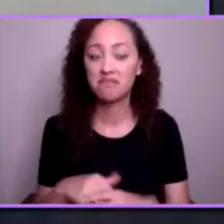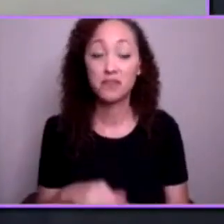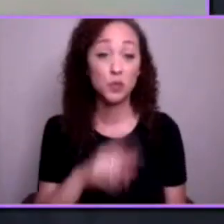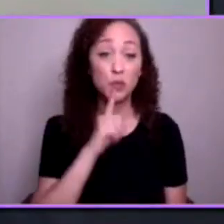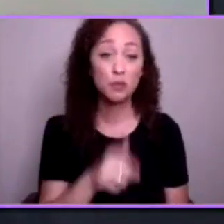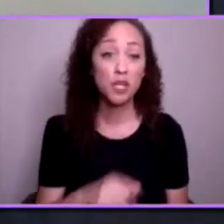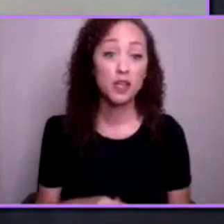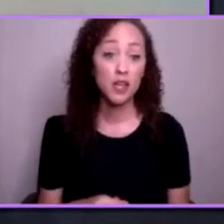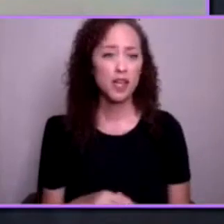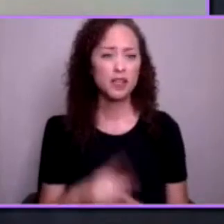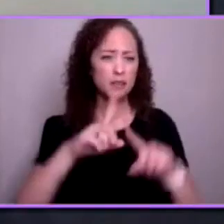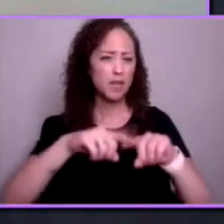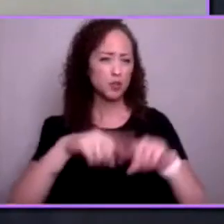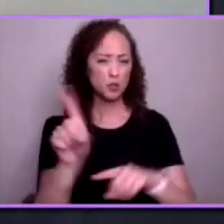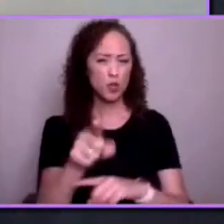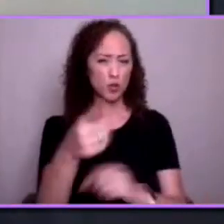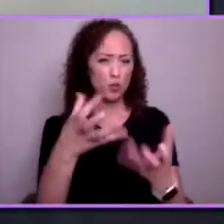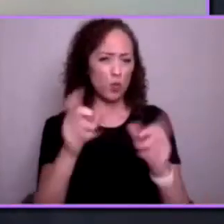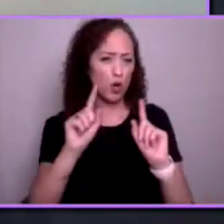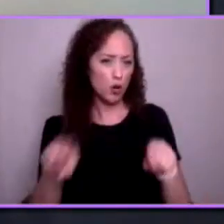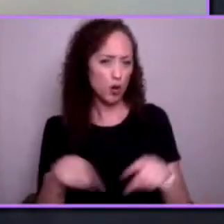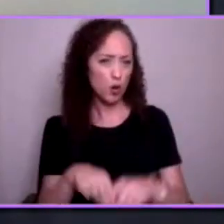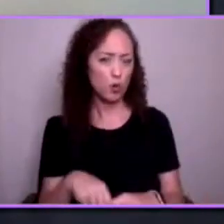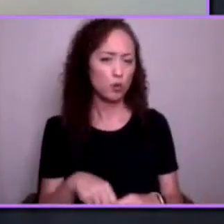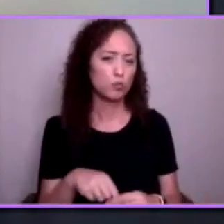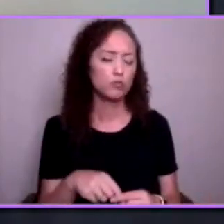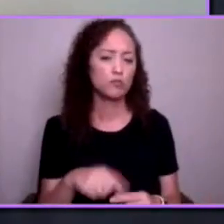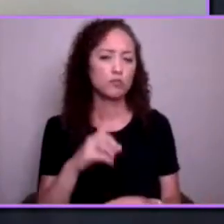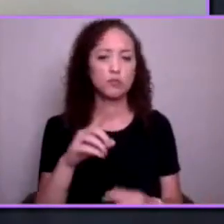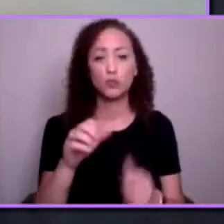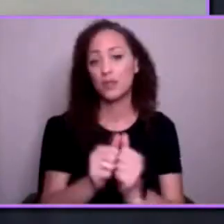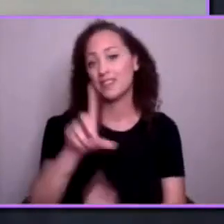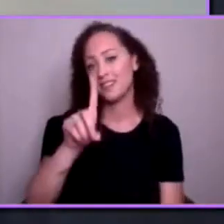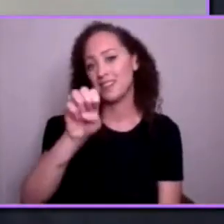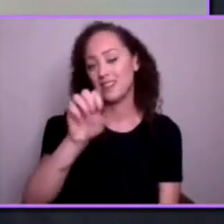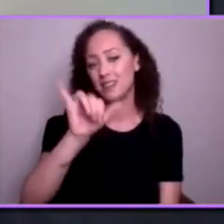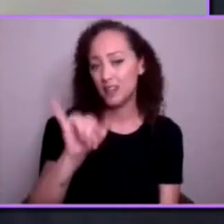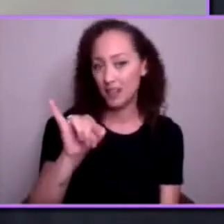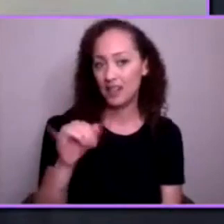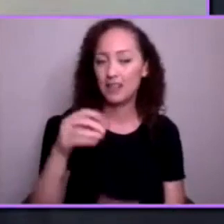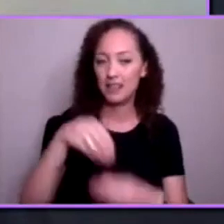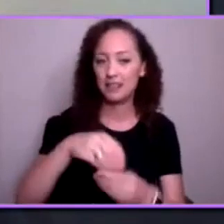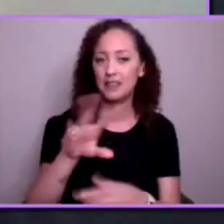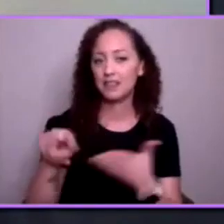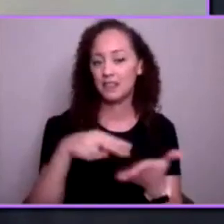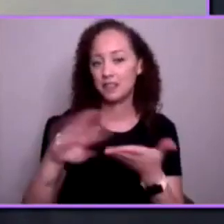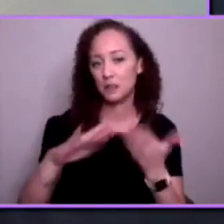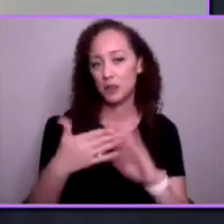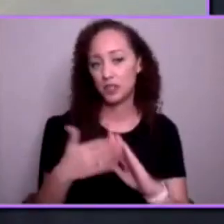in terms of enhancing DEI in the dance community. So then do exactly what